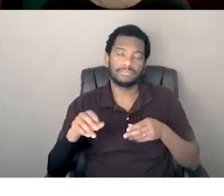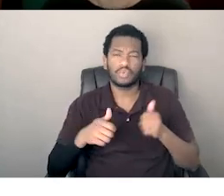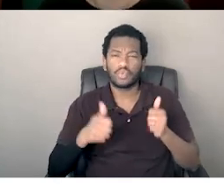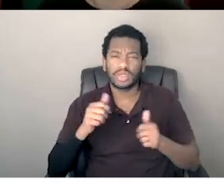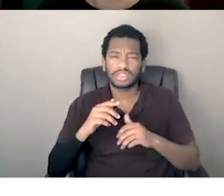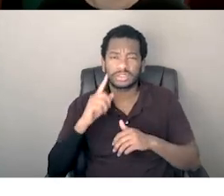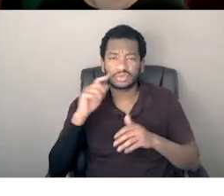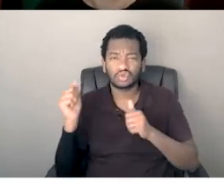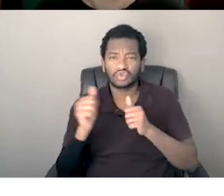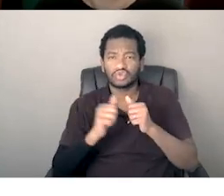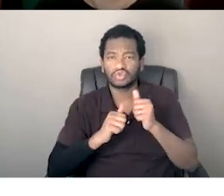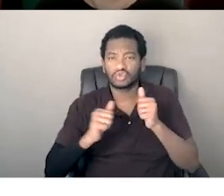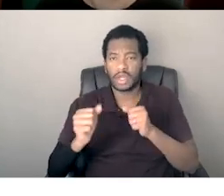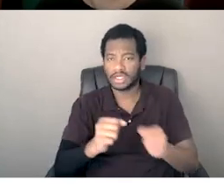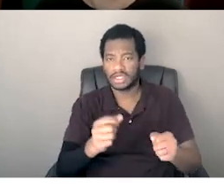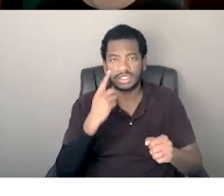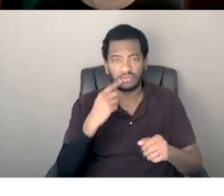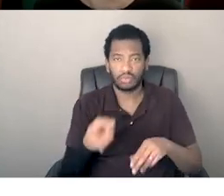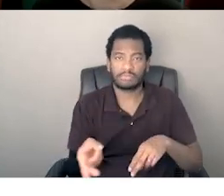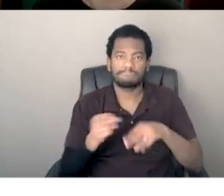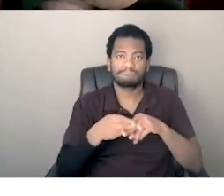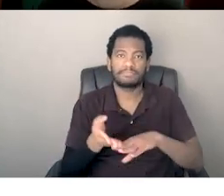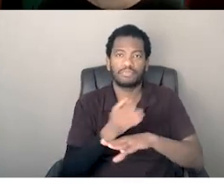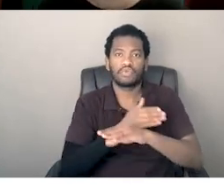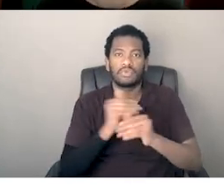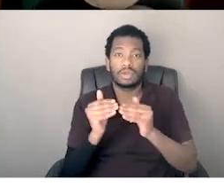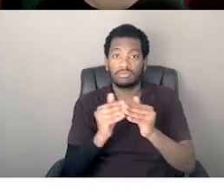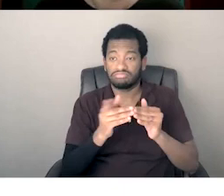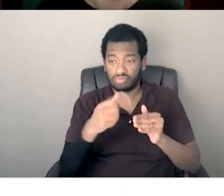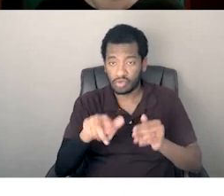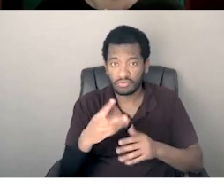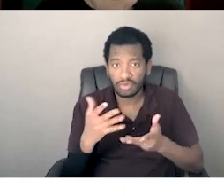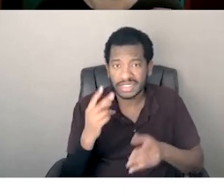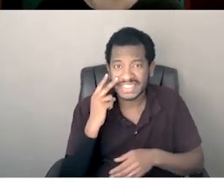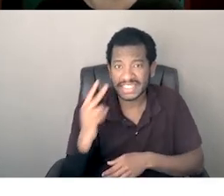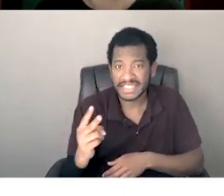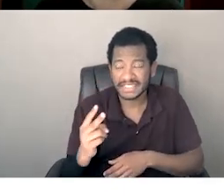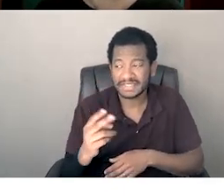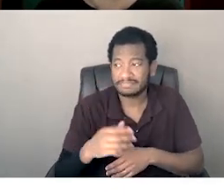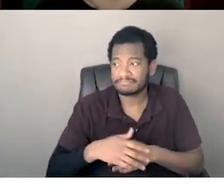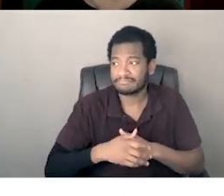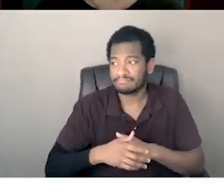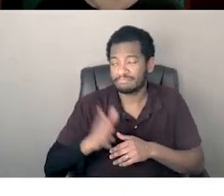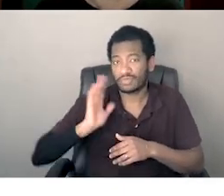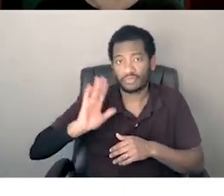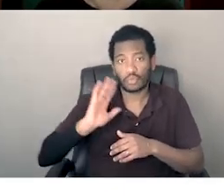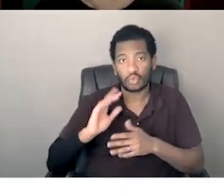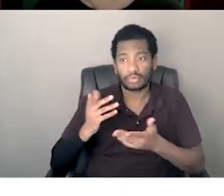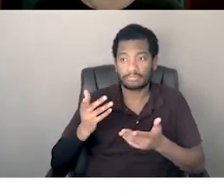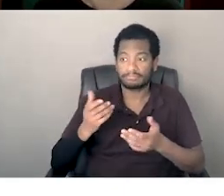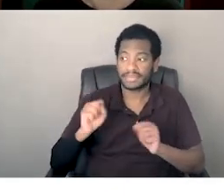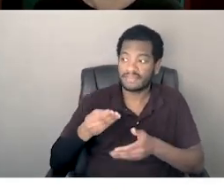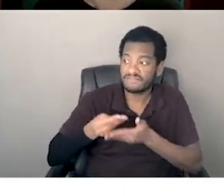have you seen used before by either funders, procuring agencies that